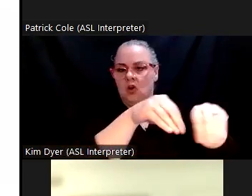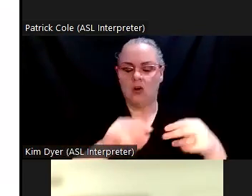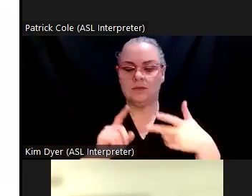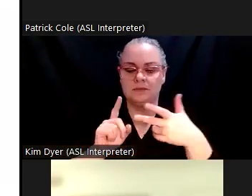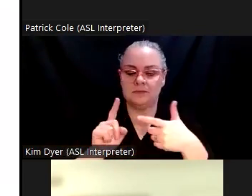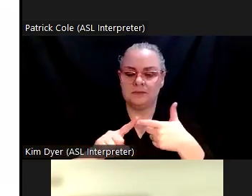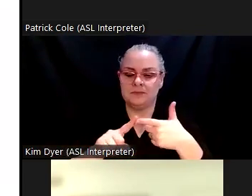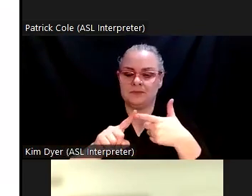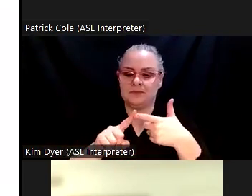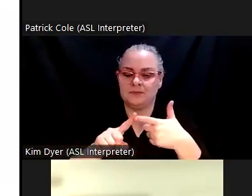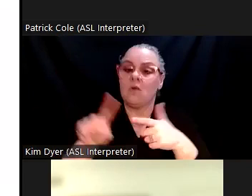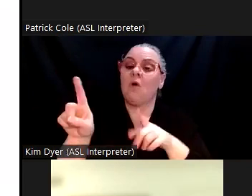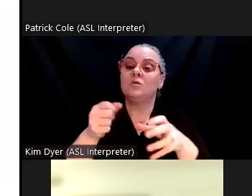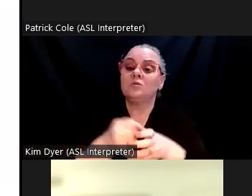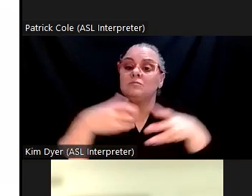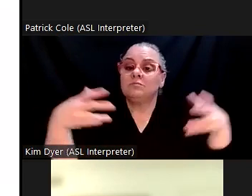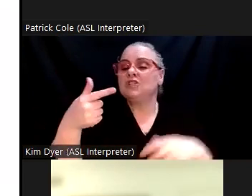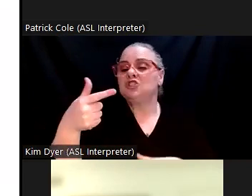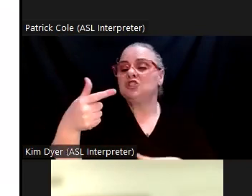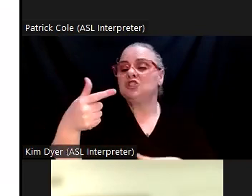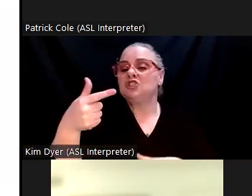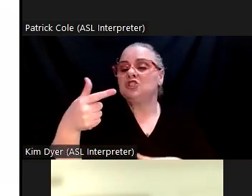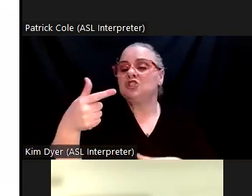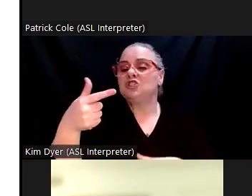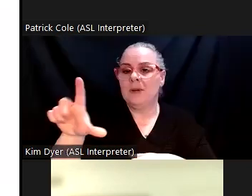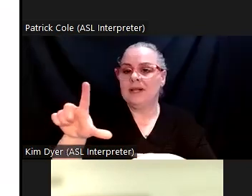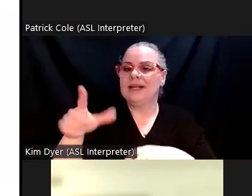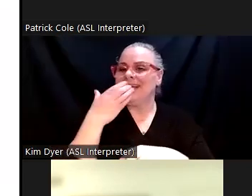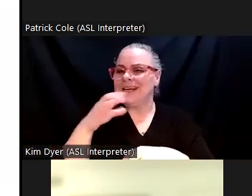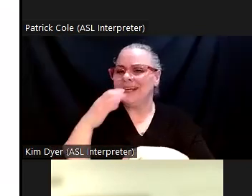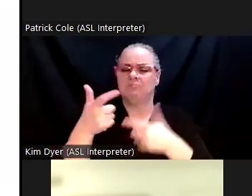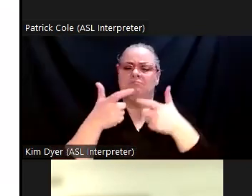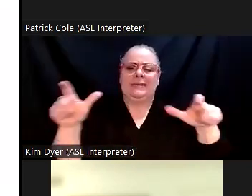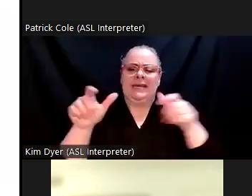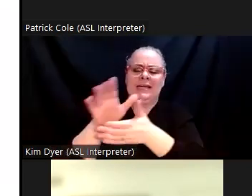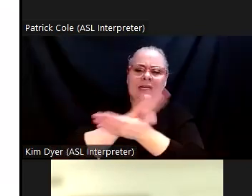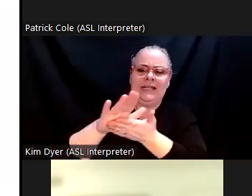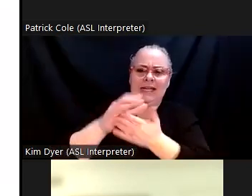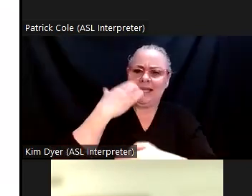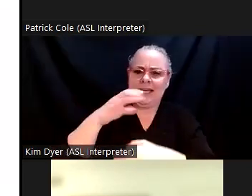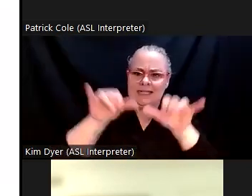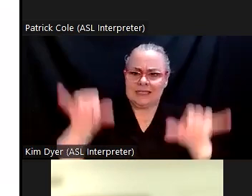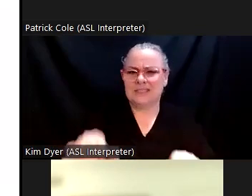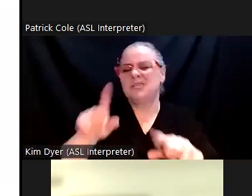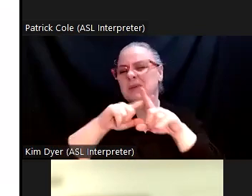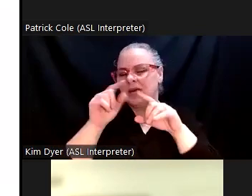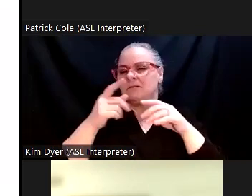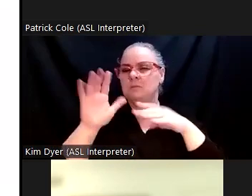Secondly, this also includes expanding geothermal heating. So this is for larger scale clean heat systems at residential and commercial buildings.